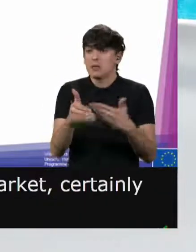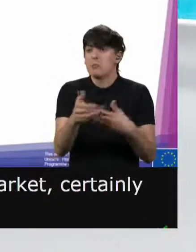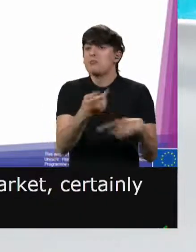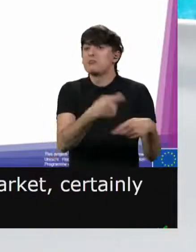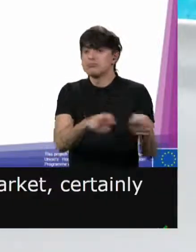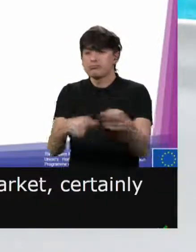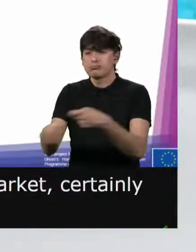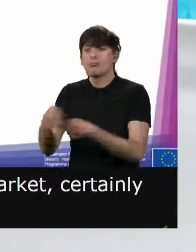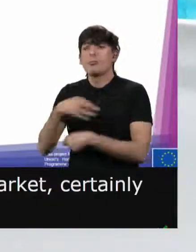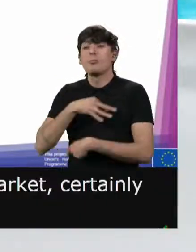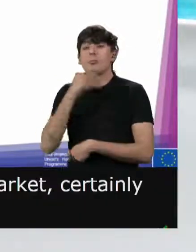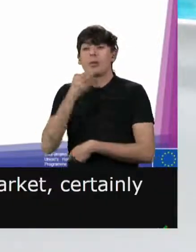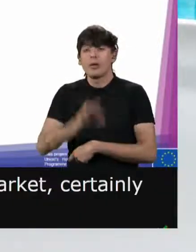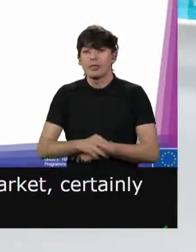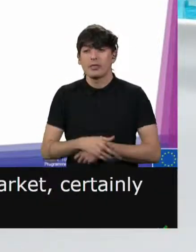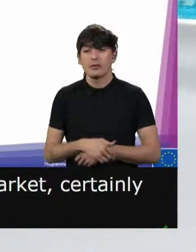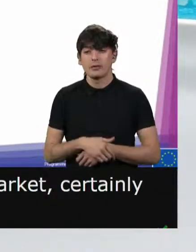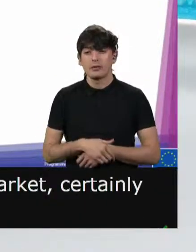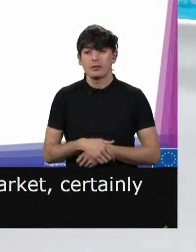life.